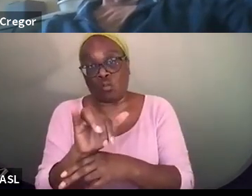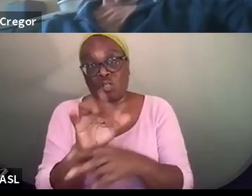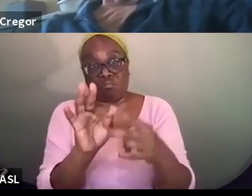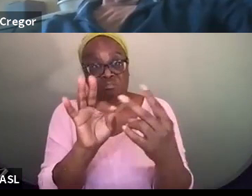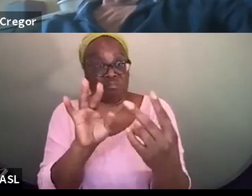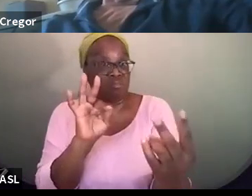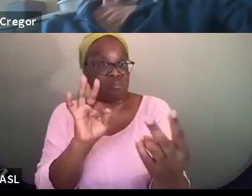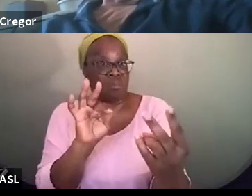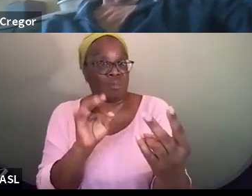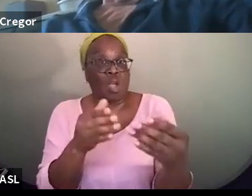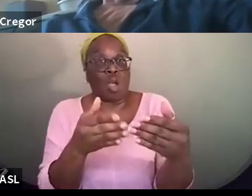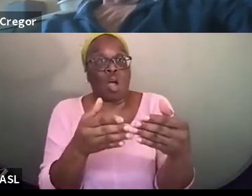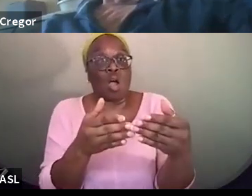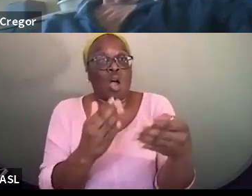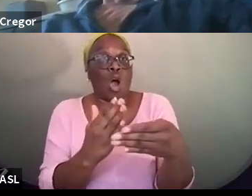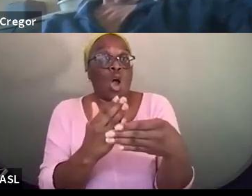across the district